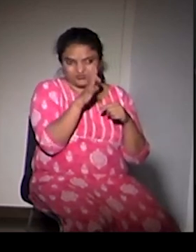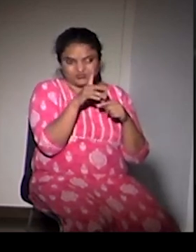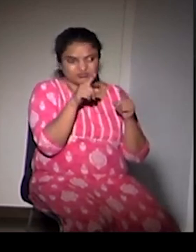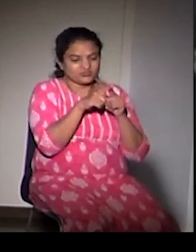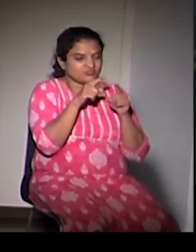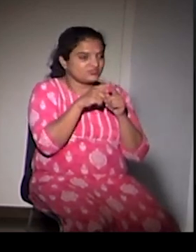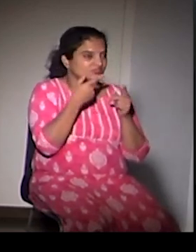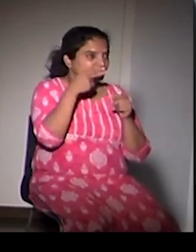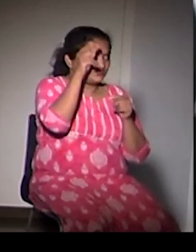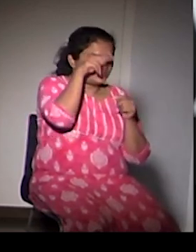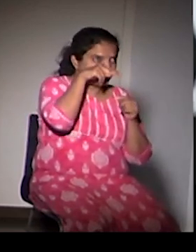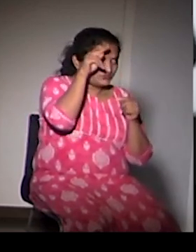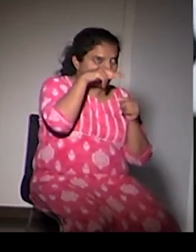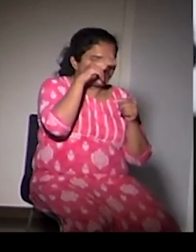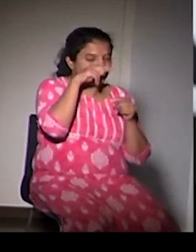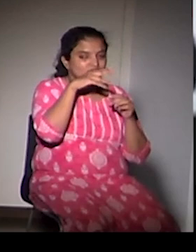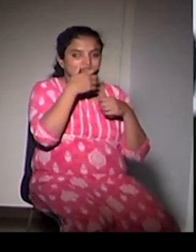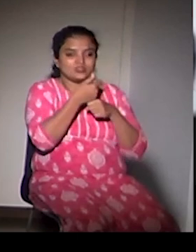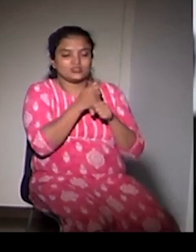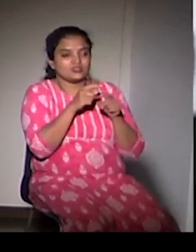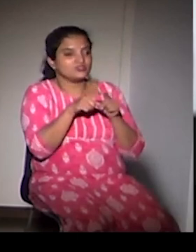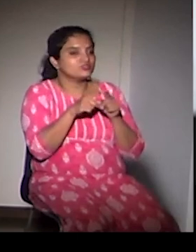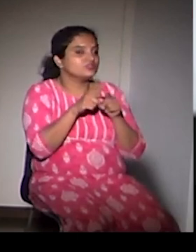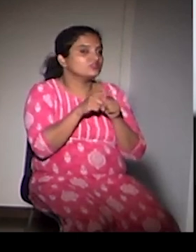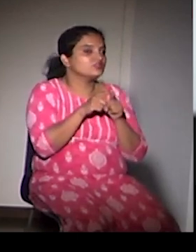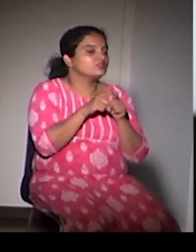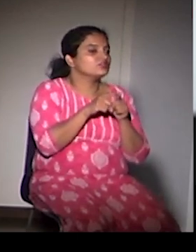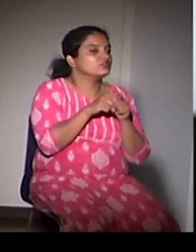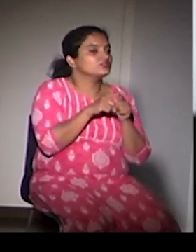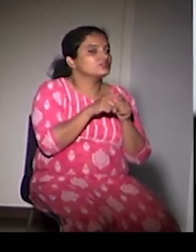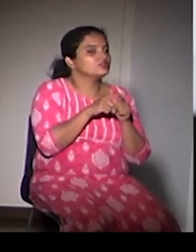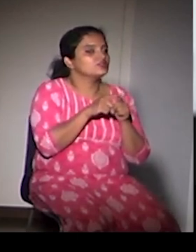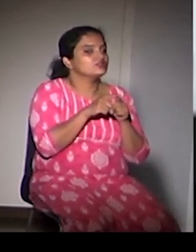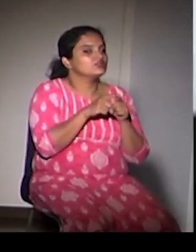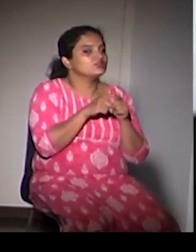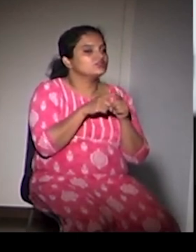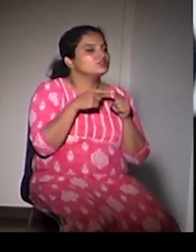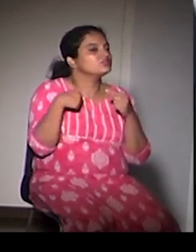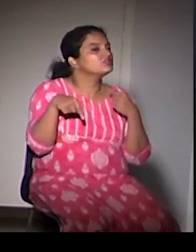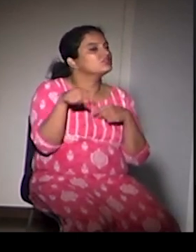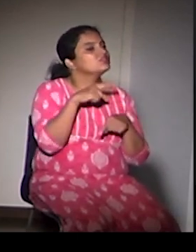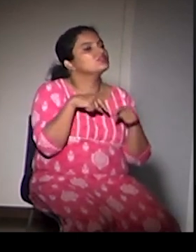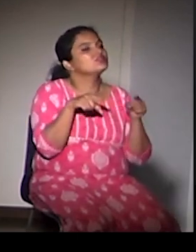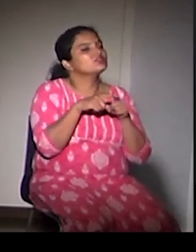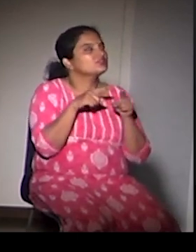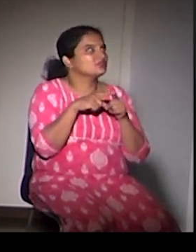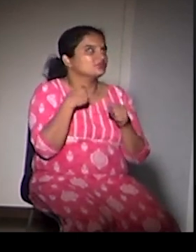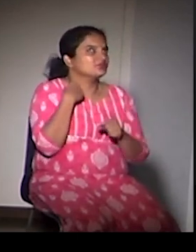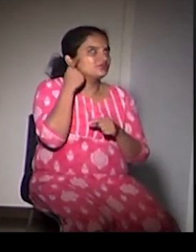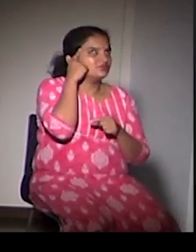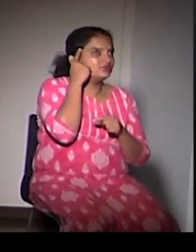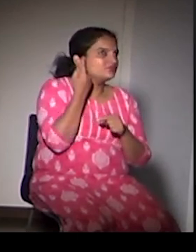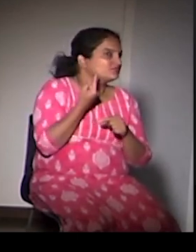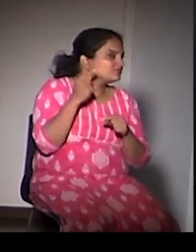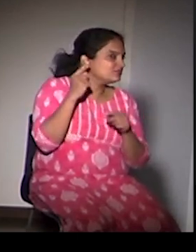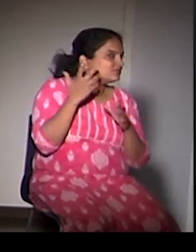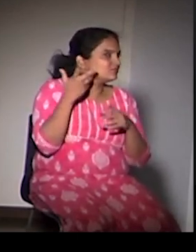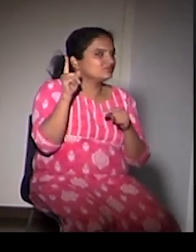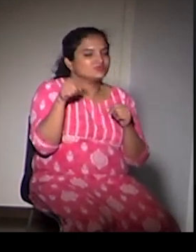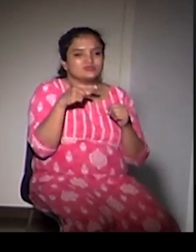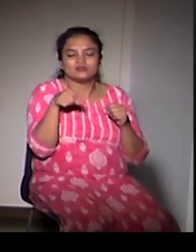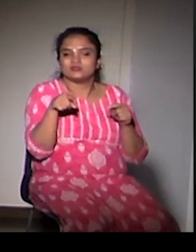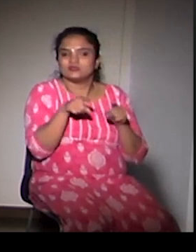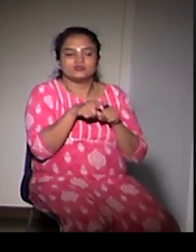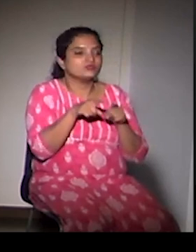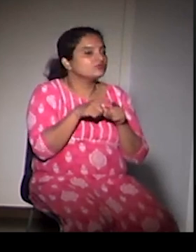polychrome painted tiles is that it's all fired together, and so you're not always necessarily getting the right firing temperature for